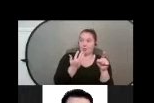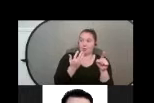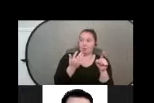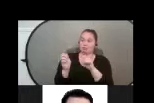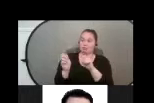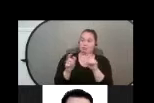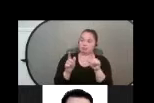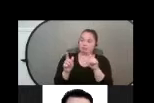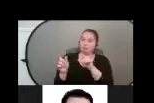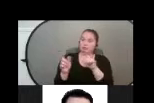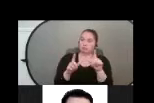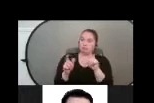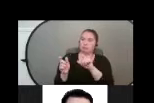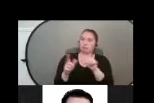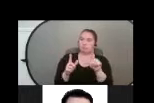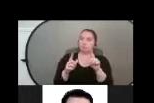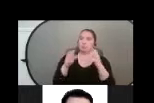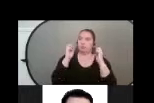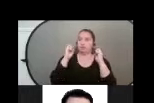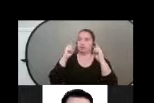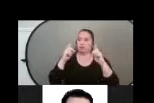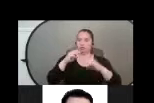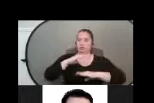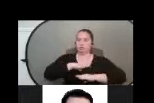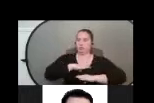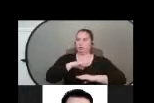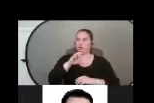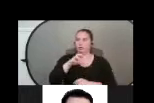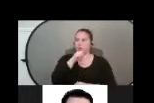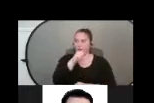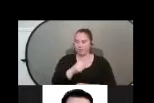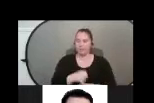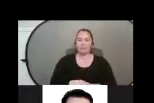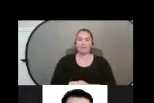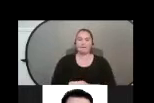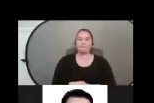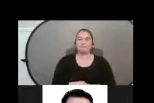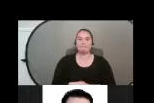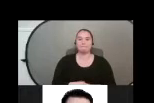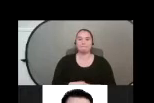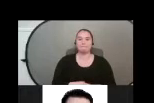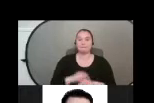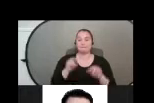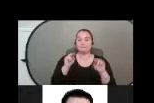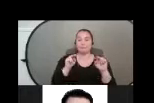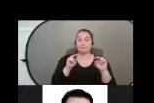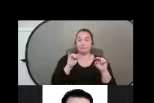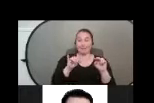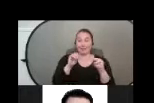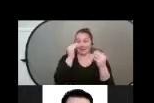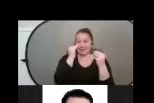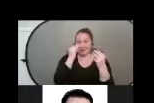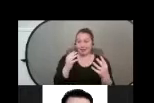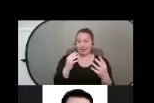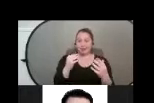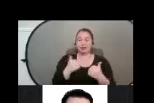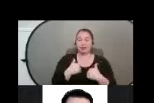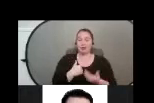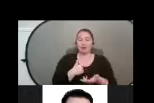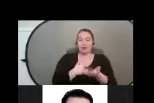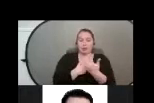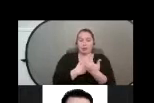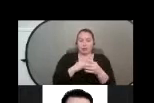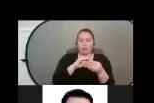assessment, educational suitability, and Right. ultimately, when we look at that data, that was the slide with the 3 numbers on it,